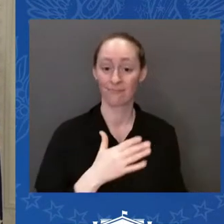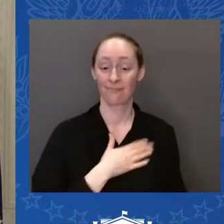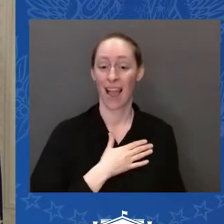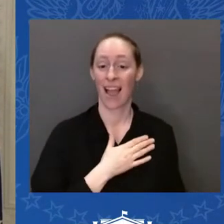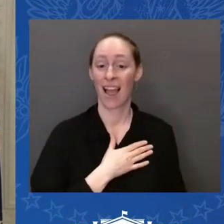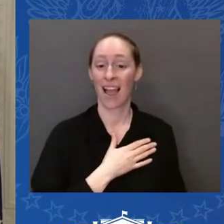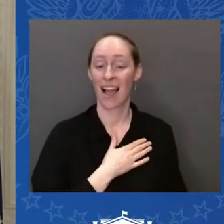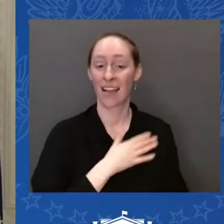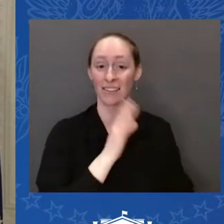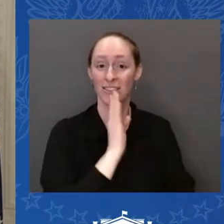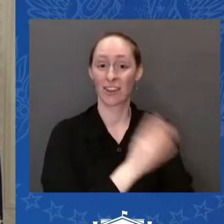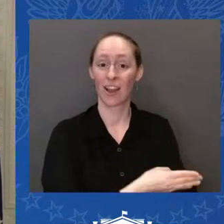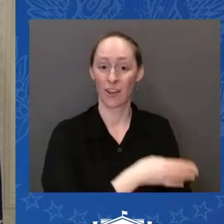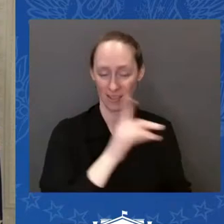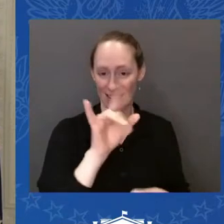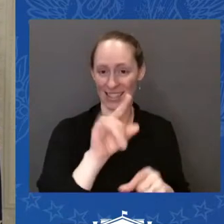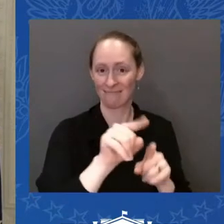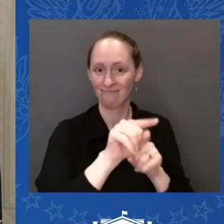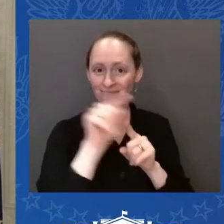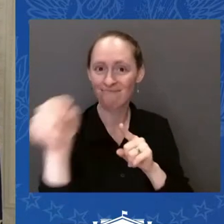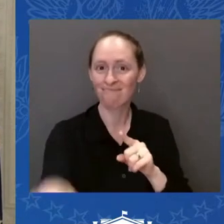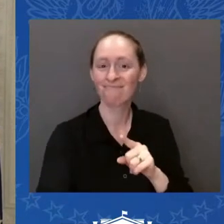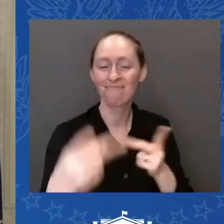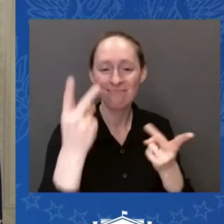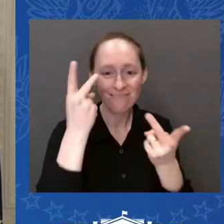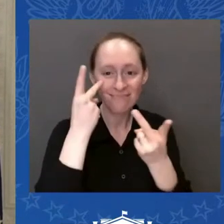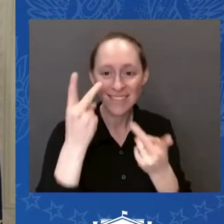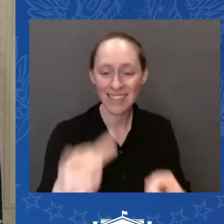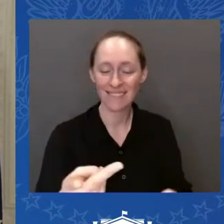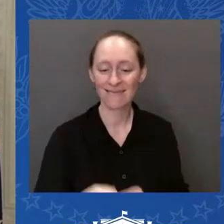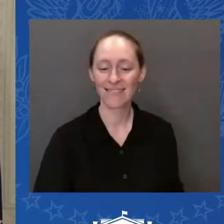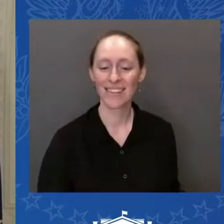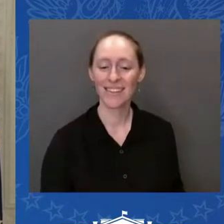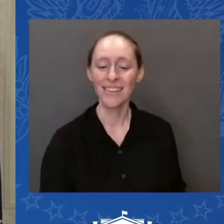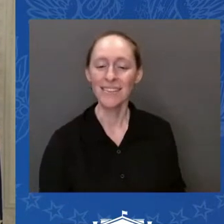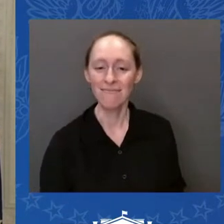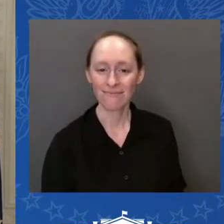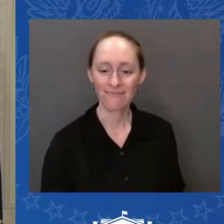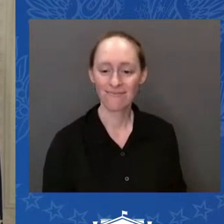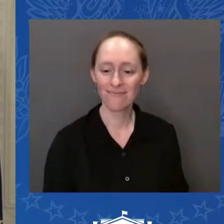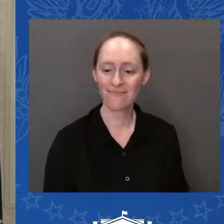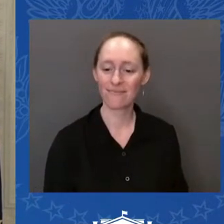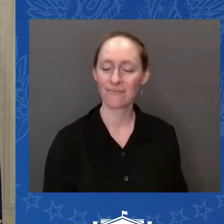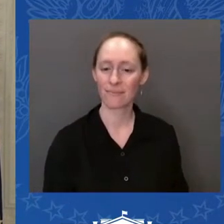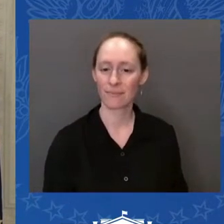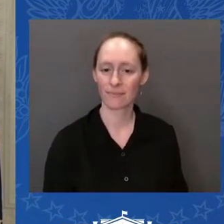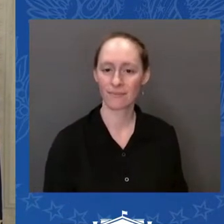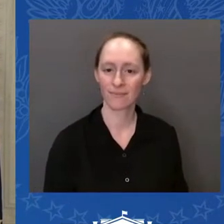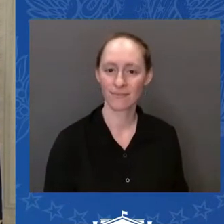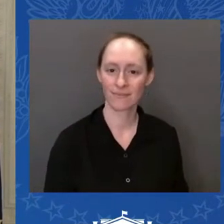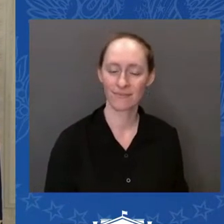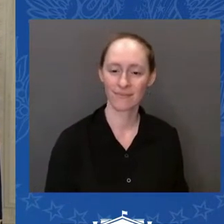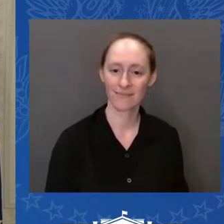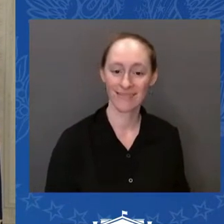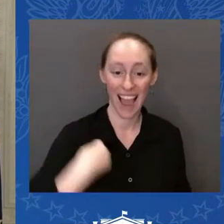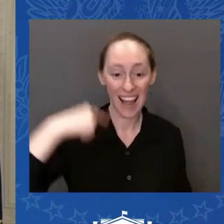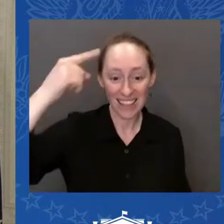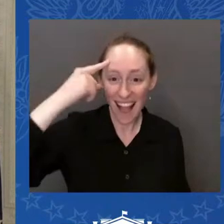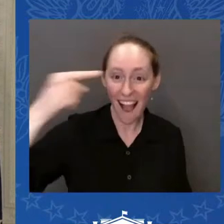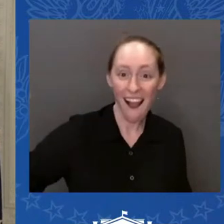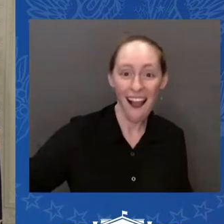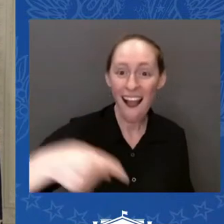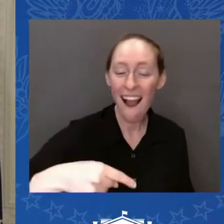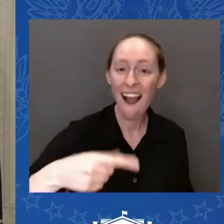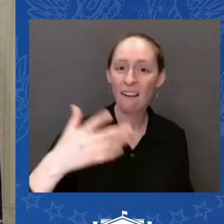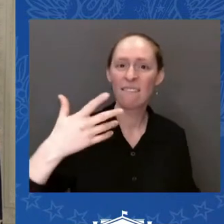but when he was mayor, and I thought she's gonna come home talking with a boy talking funny at me, you know what I mean, from Bayou Lafourche or